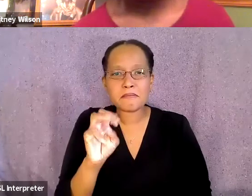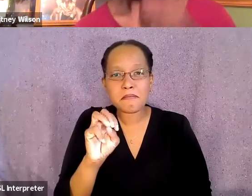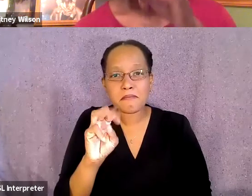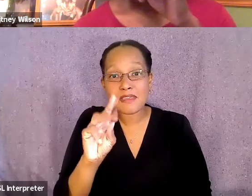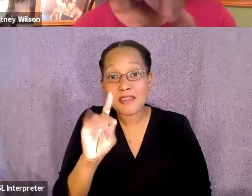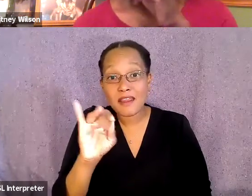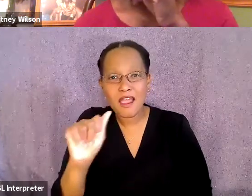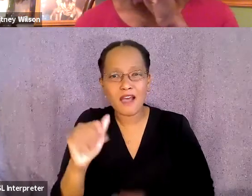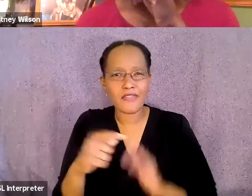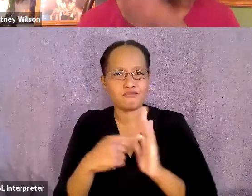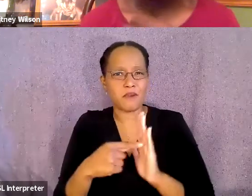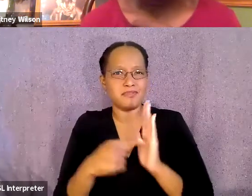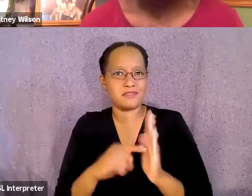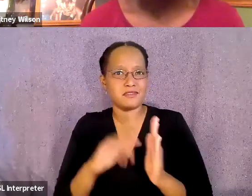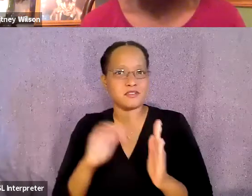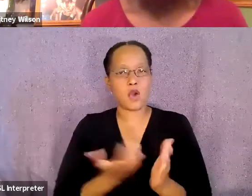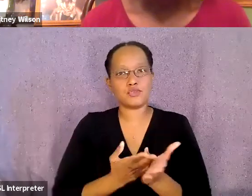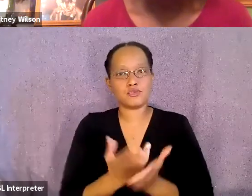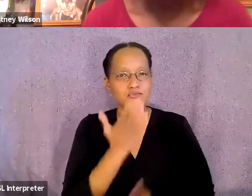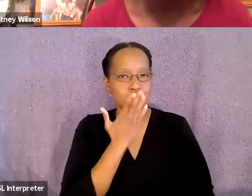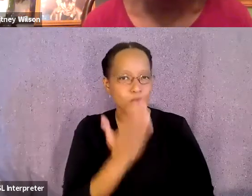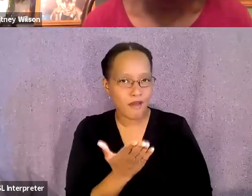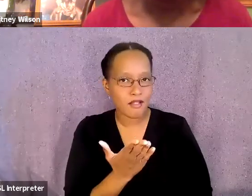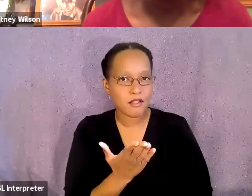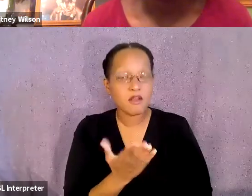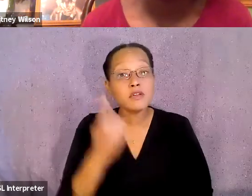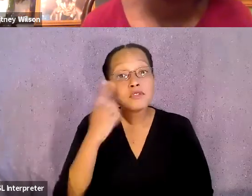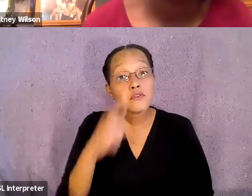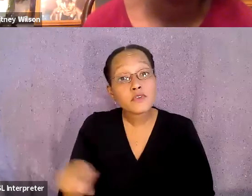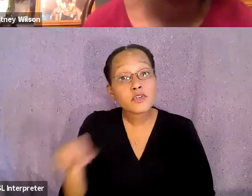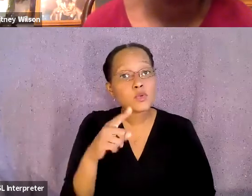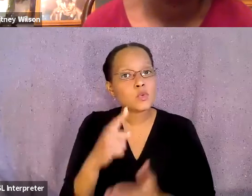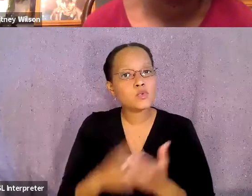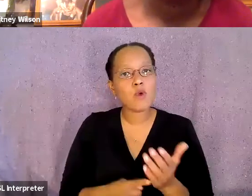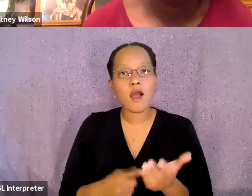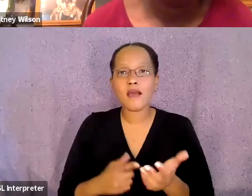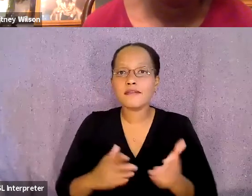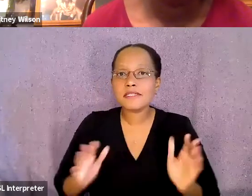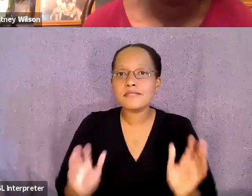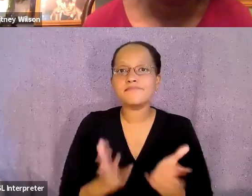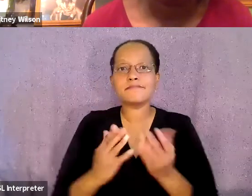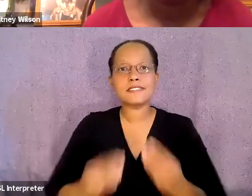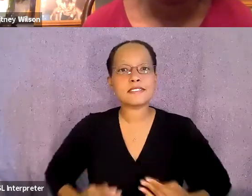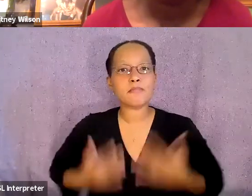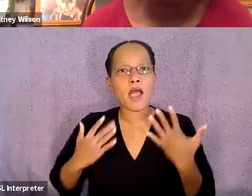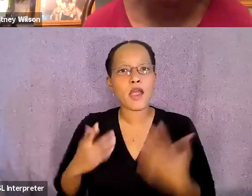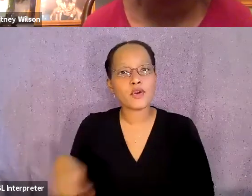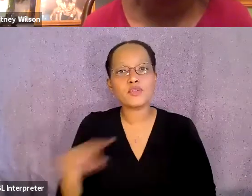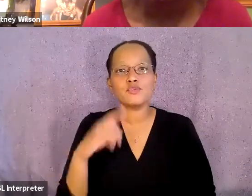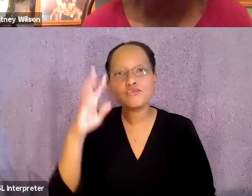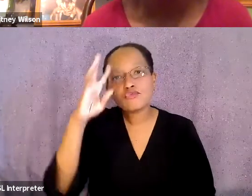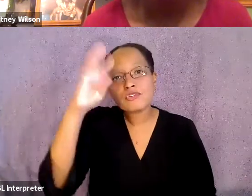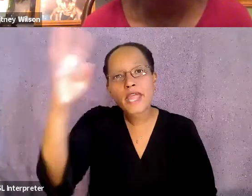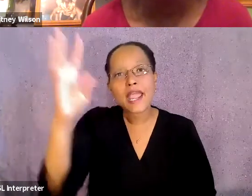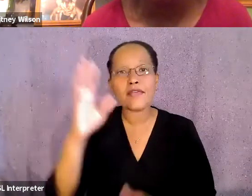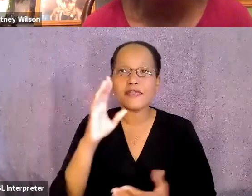truths well. What has been the driving force for you to create the imagery not only you want or